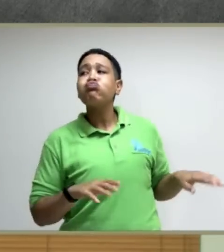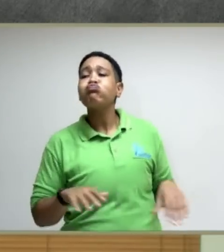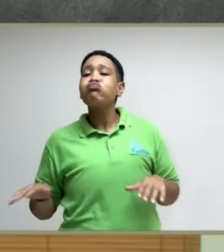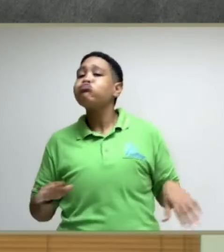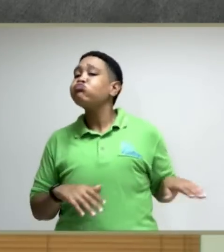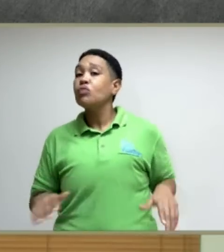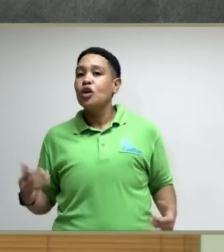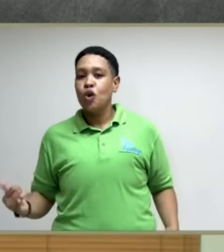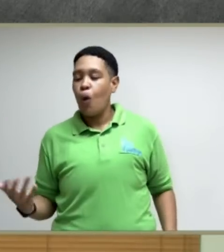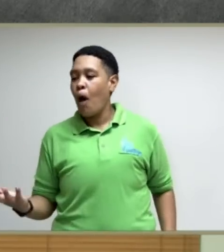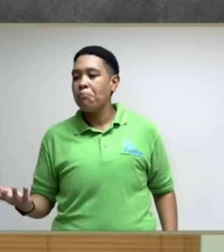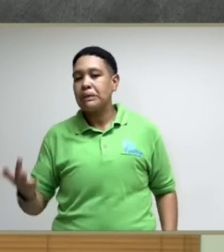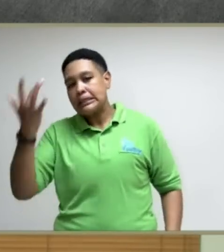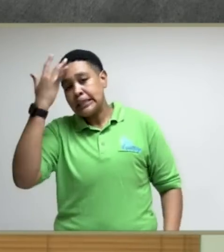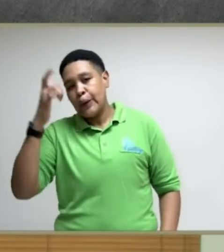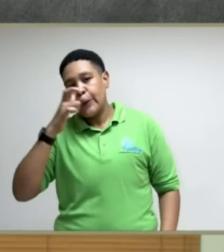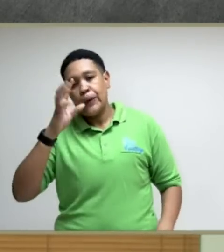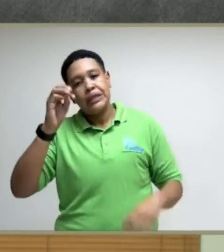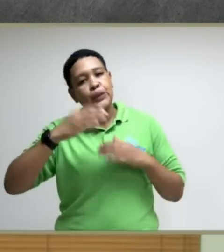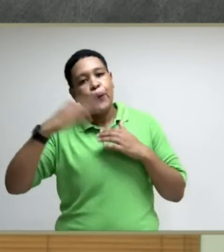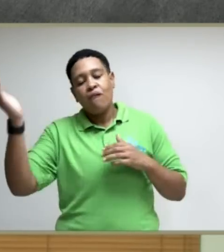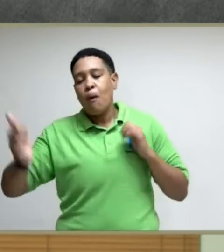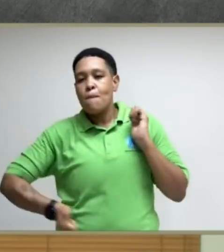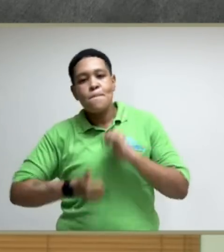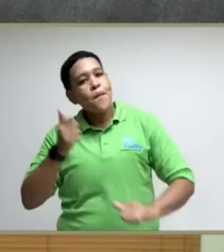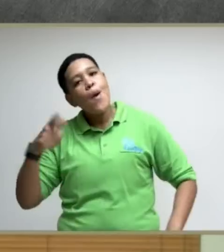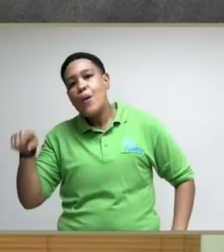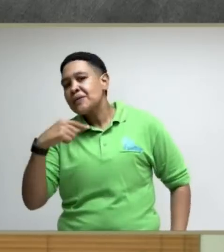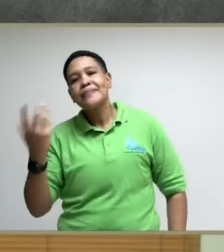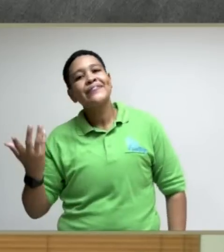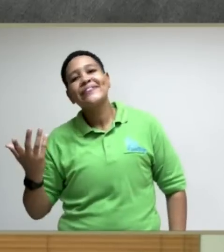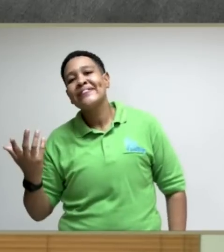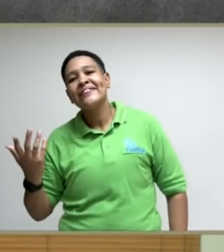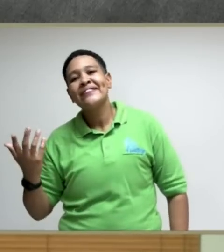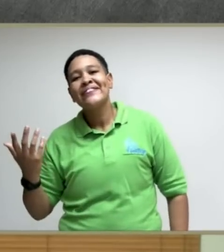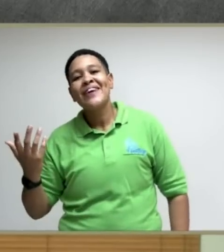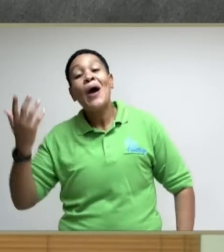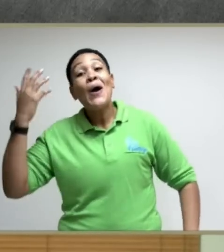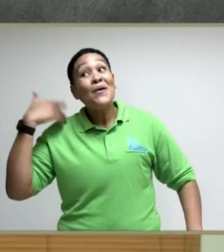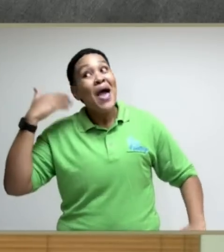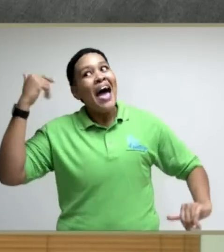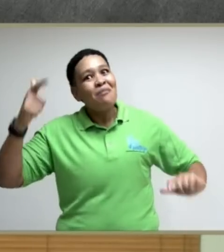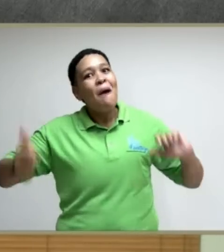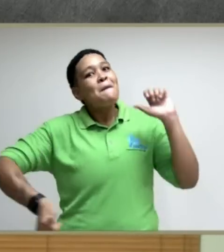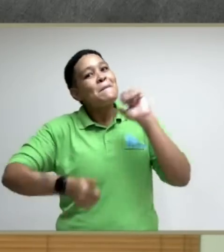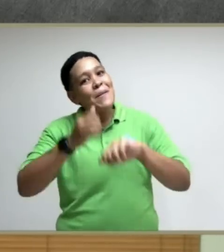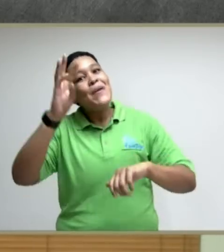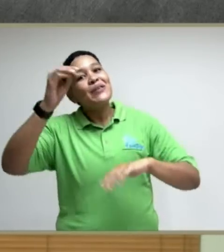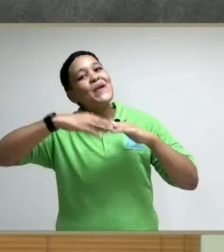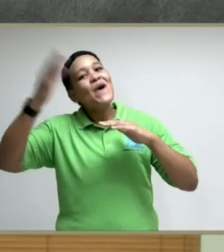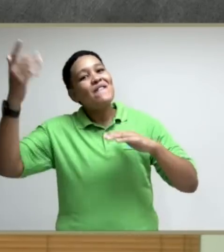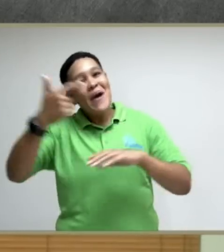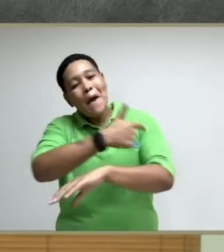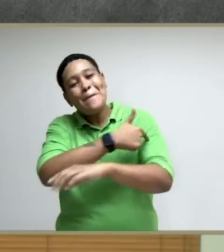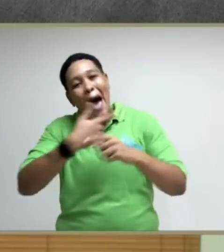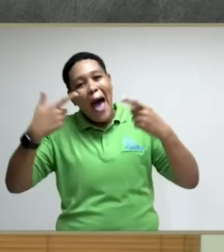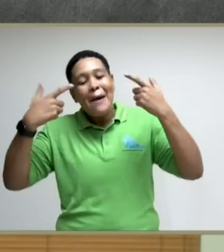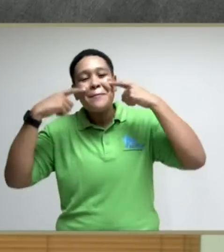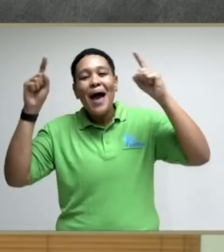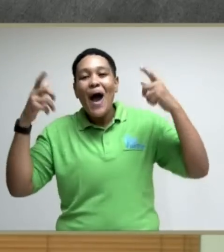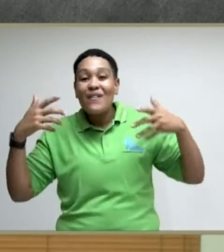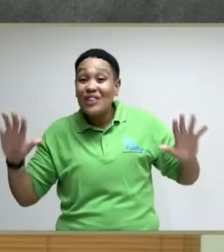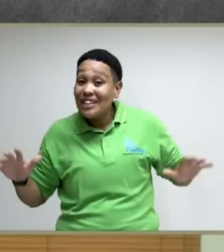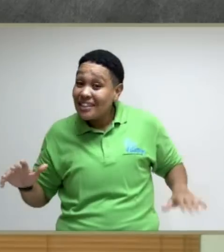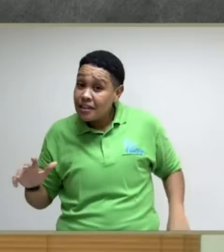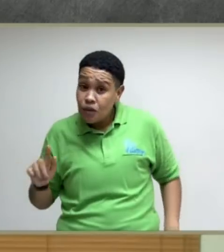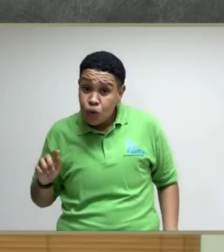seeing this at this time, because what we had hoped was that we would have had a higher level of vaccination. And so it's not too late.